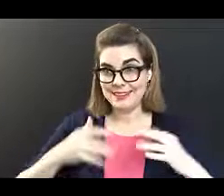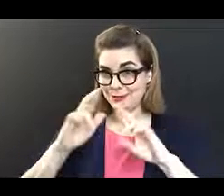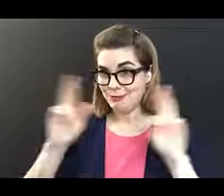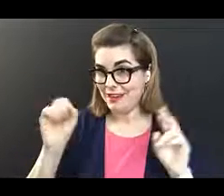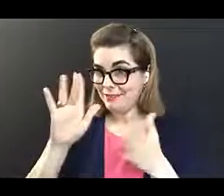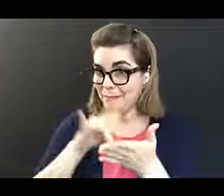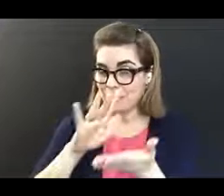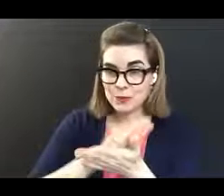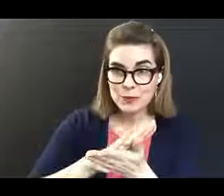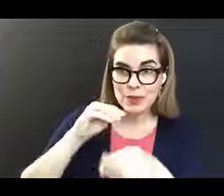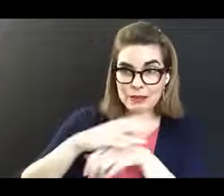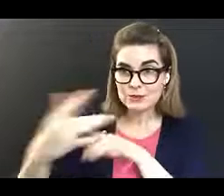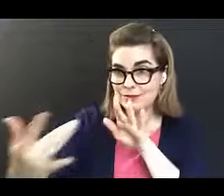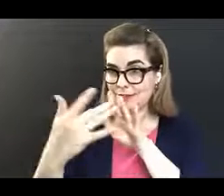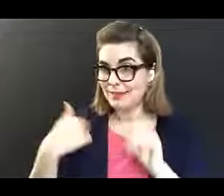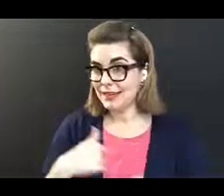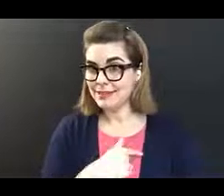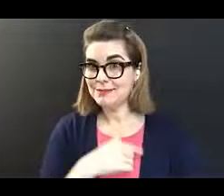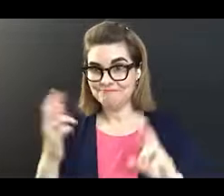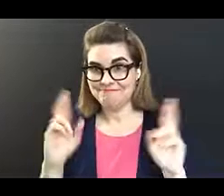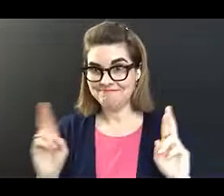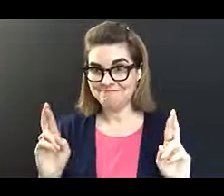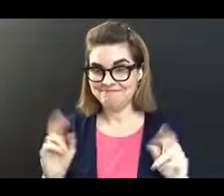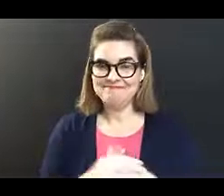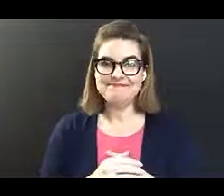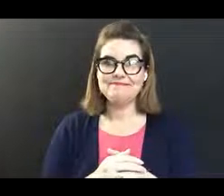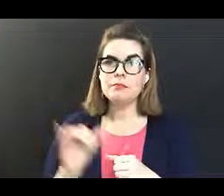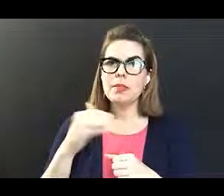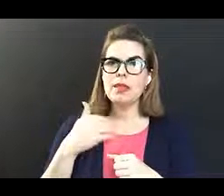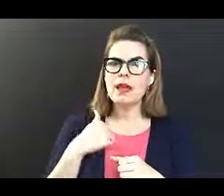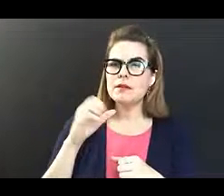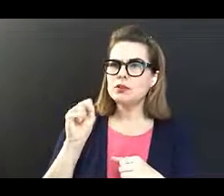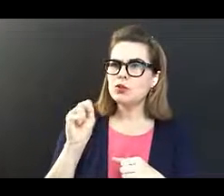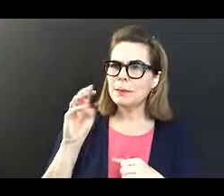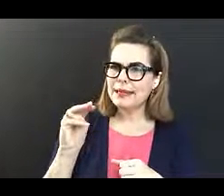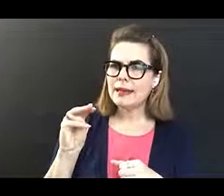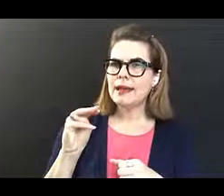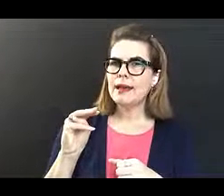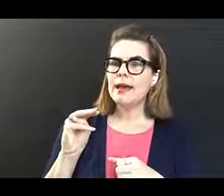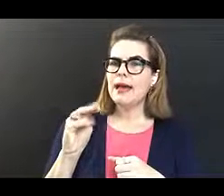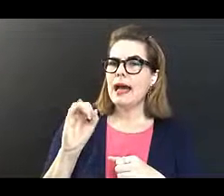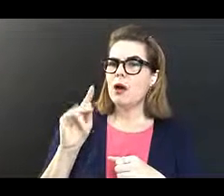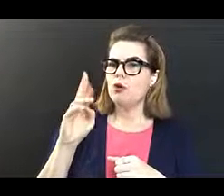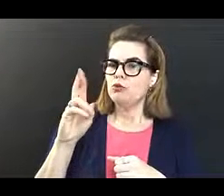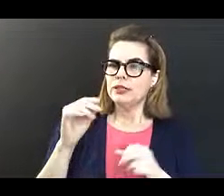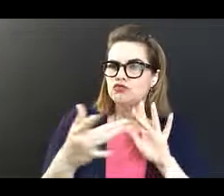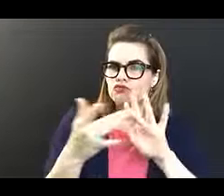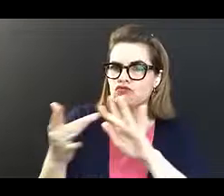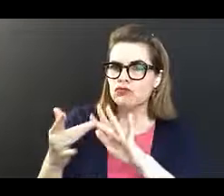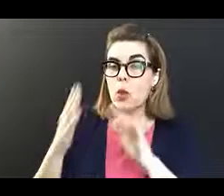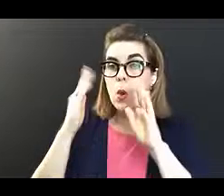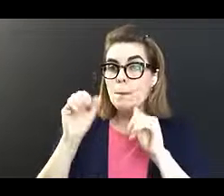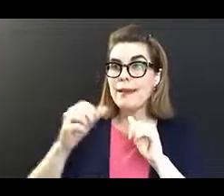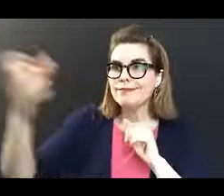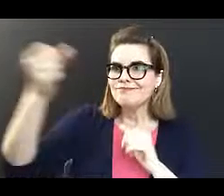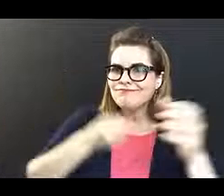them. And then also there's social media outreach, and we hope that we can bring in some invited speakers to